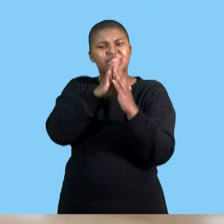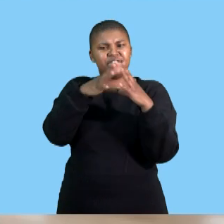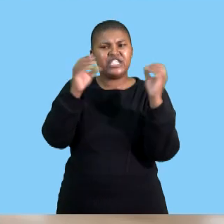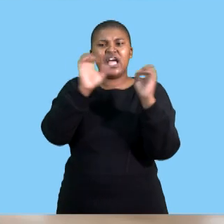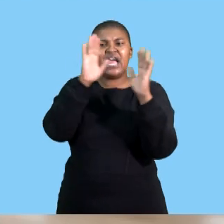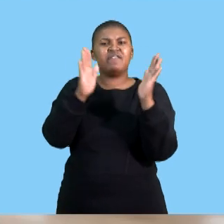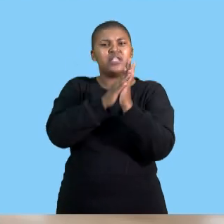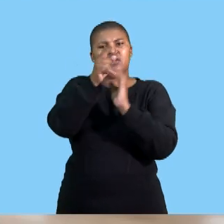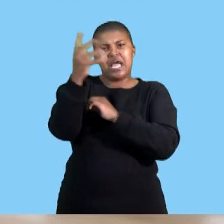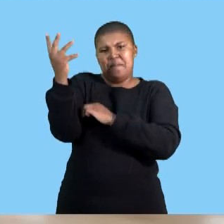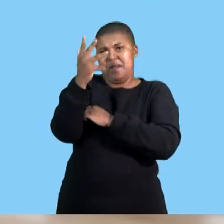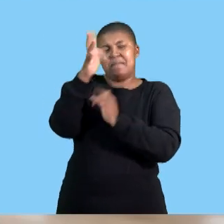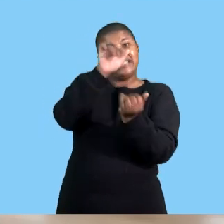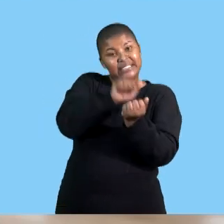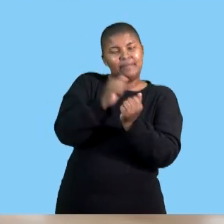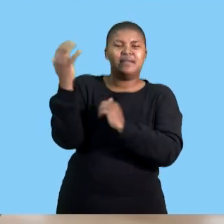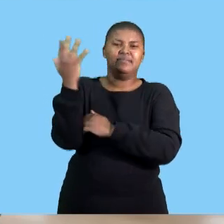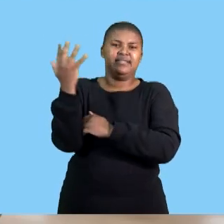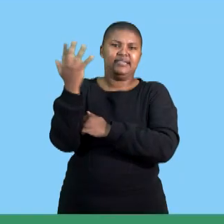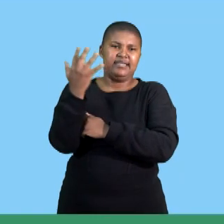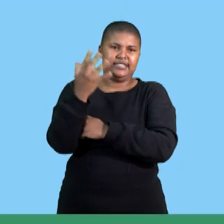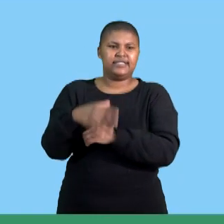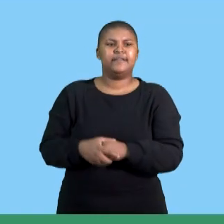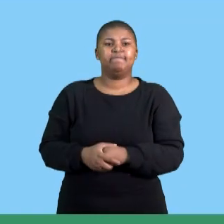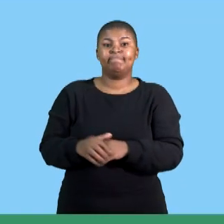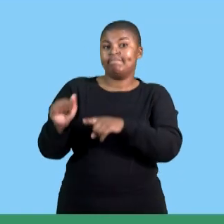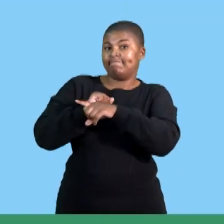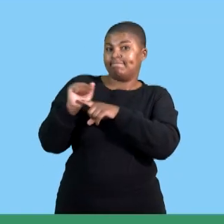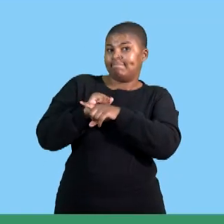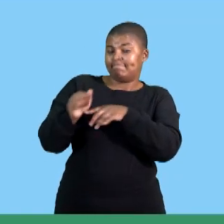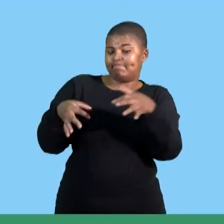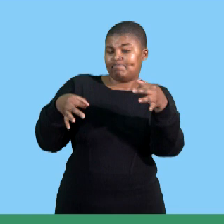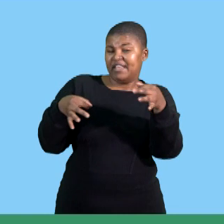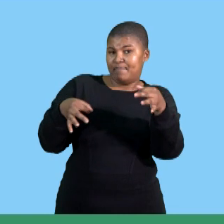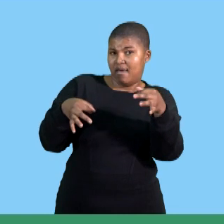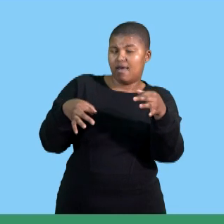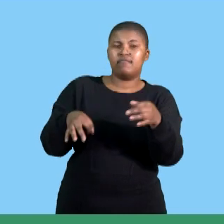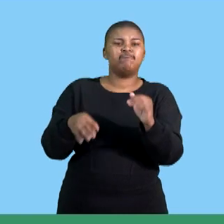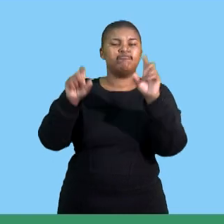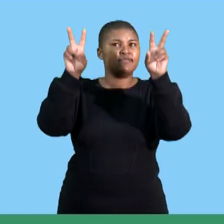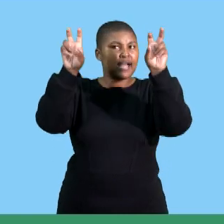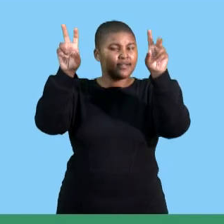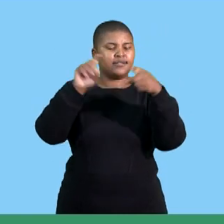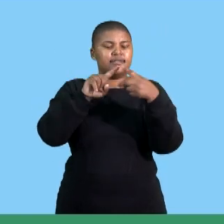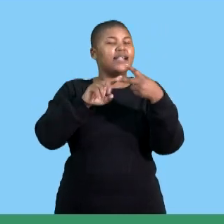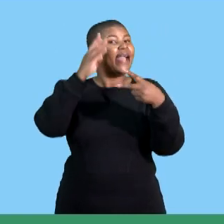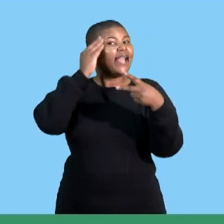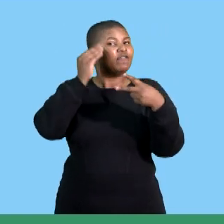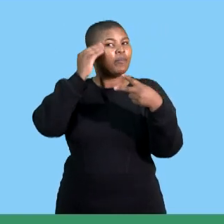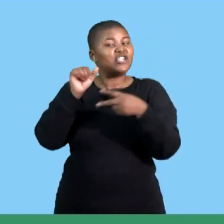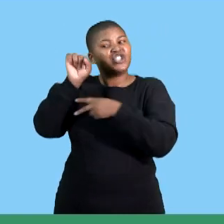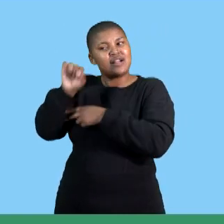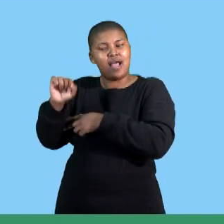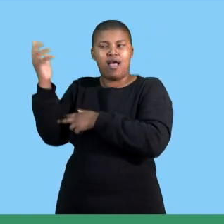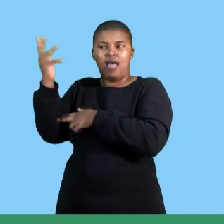presenting about. So it's a summary of the presentation. Prepare a cover page with the title and details of the